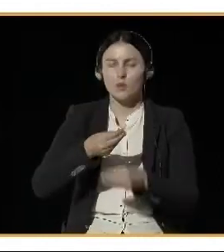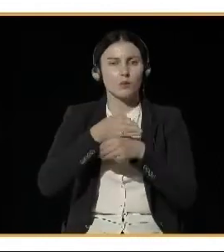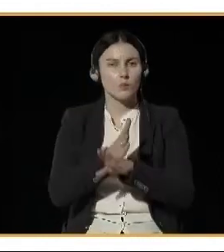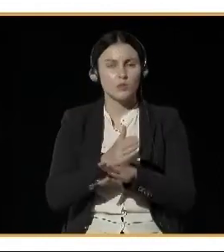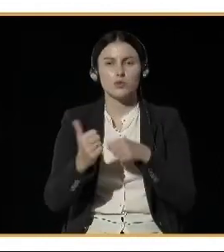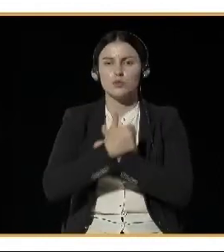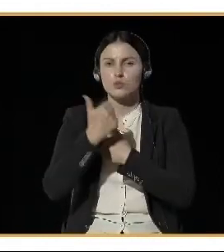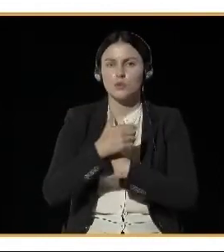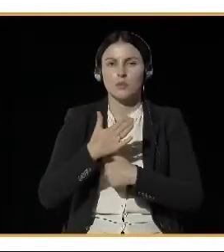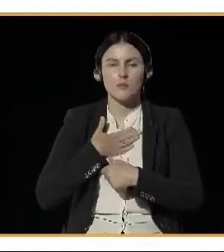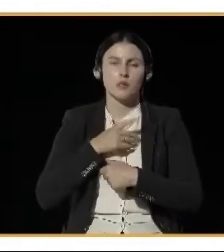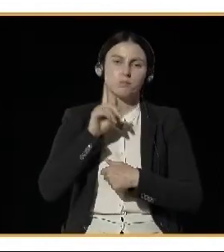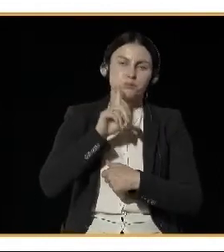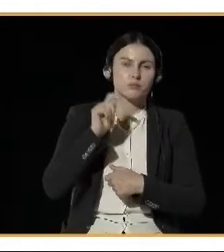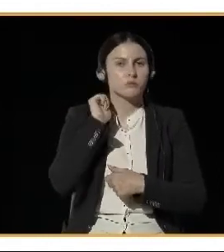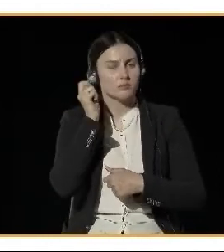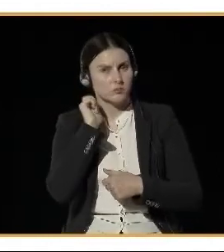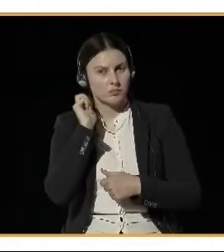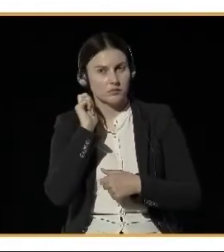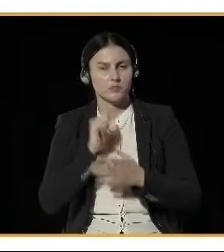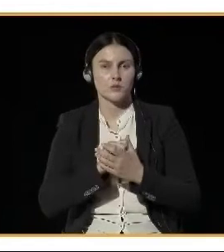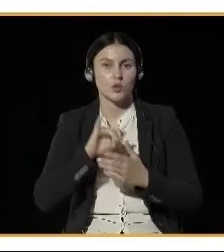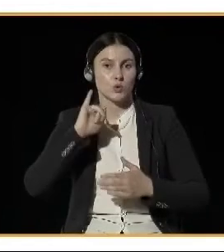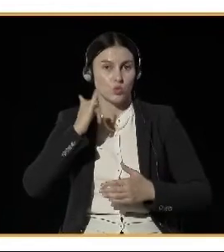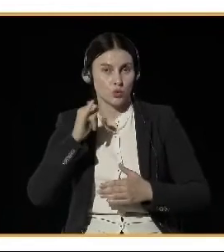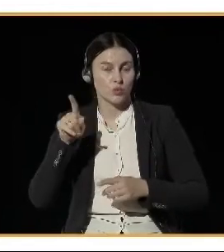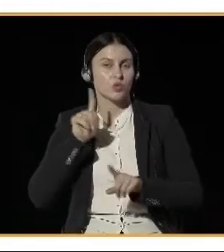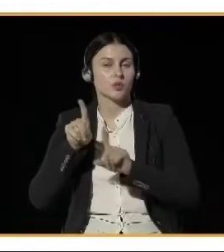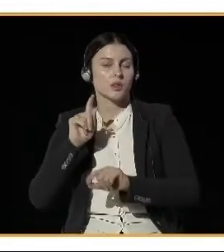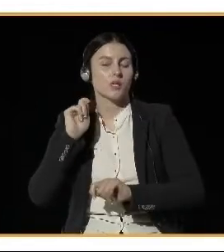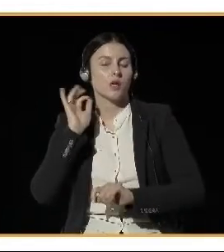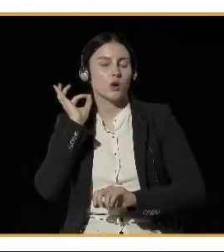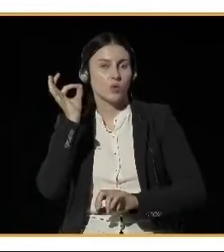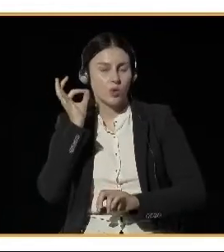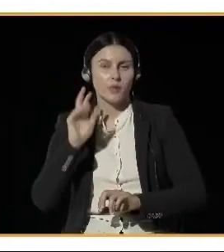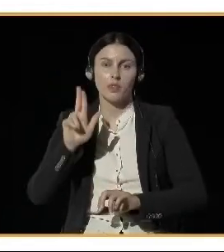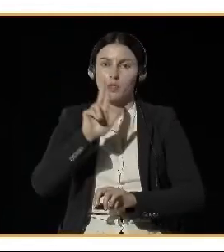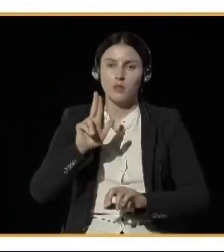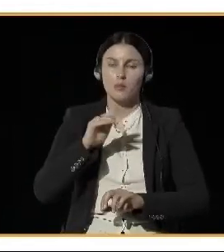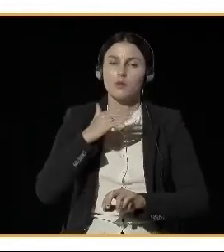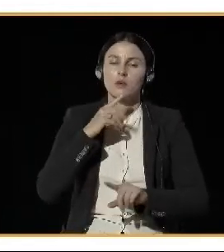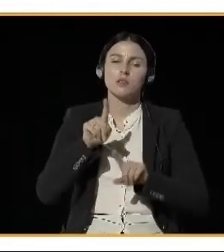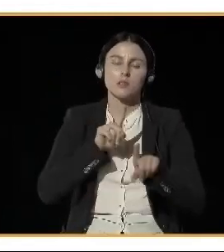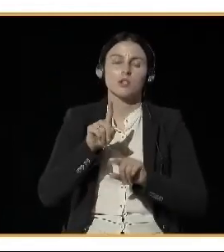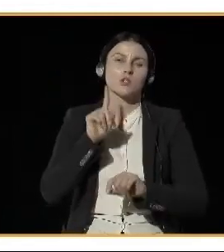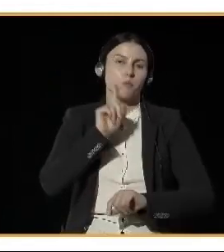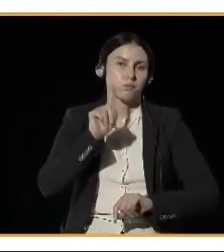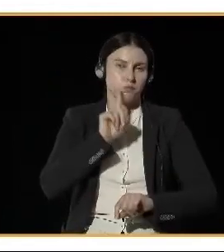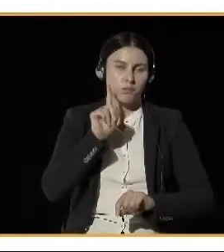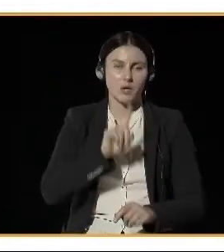the yellow color means women, blue color refers to men. And we can see that the situation